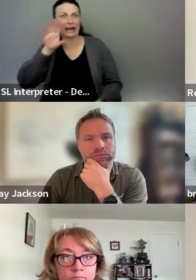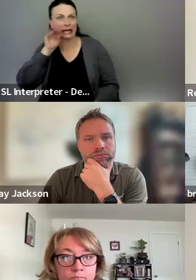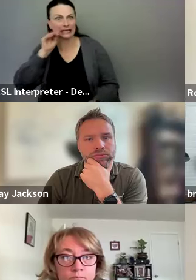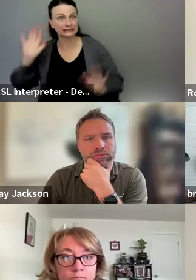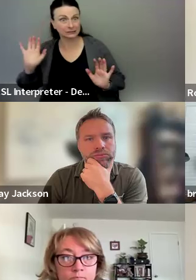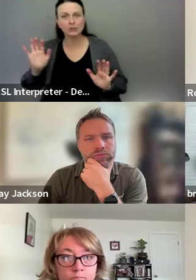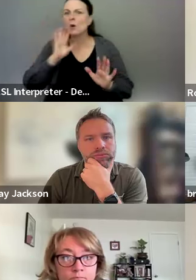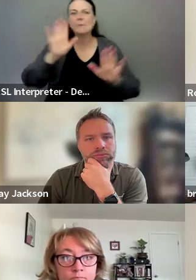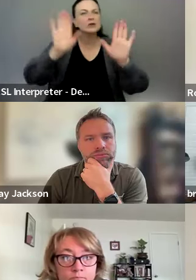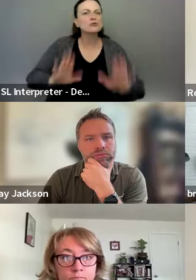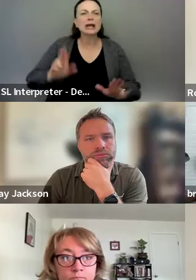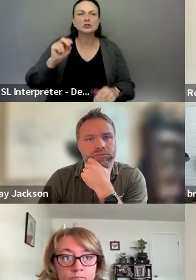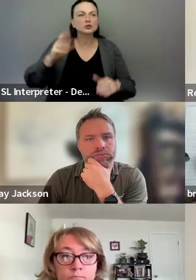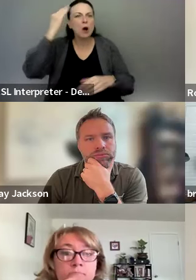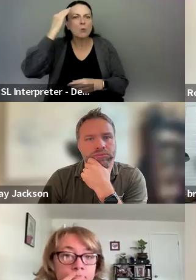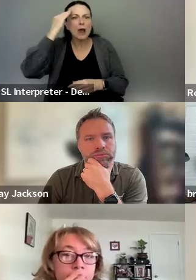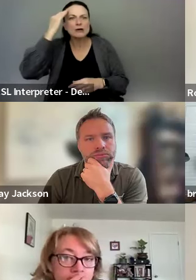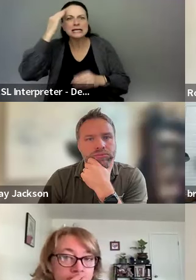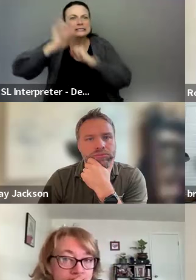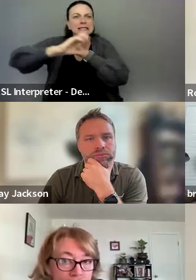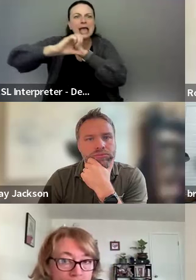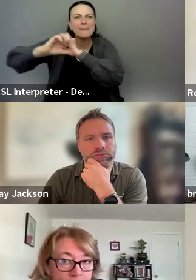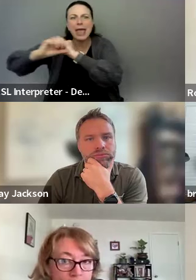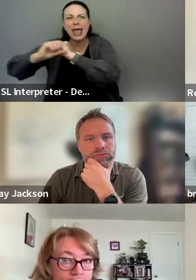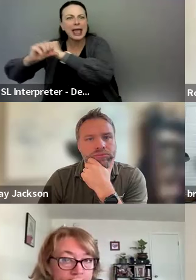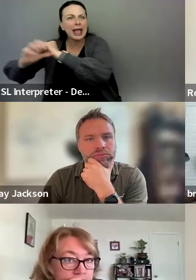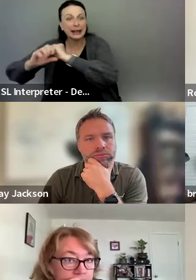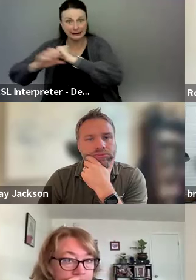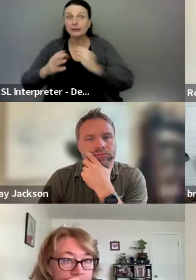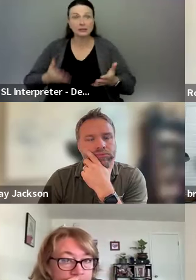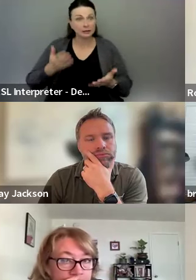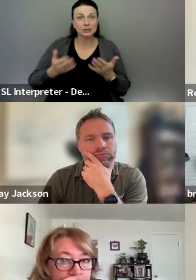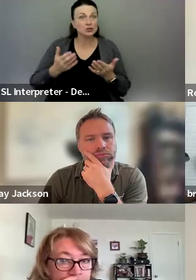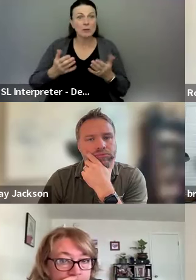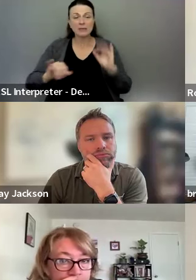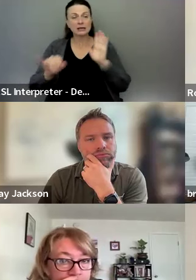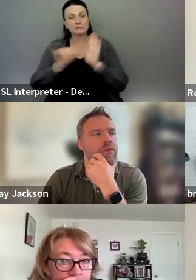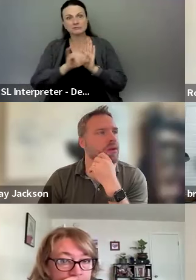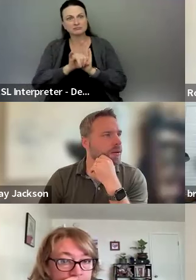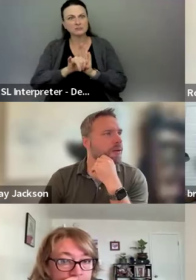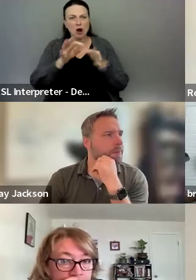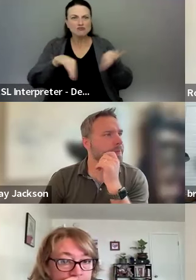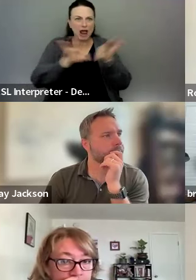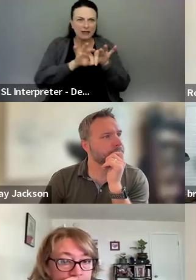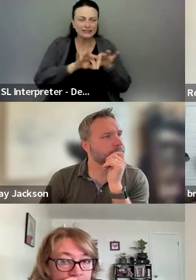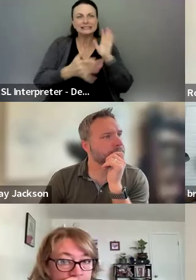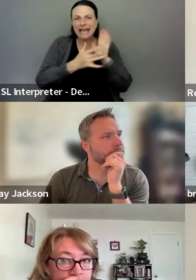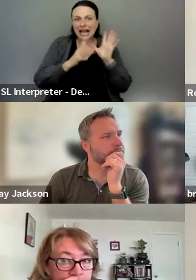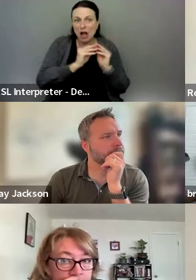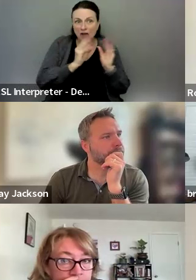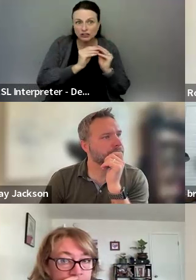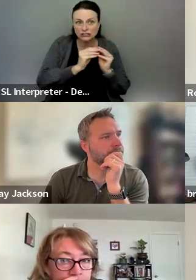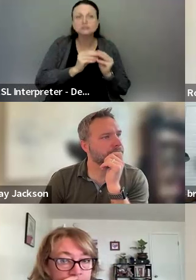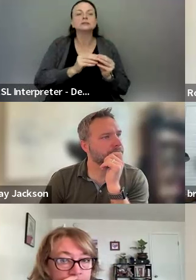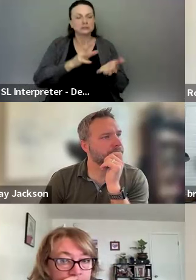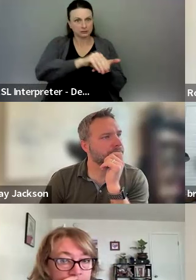it would be great to do an awareness campaign. So maybe identify relevant tech conferences and